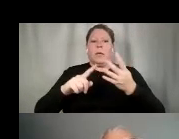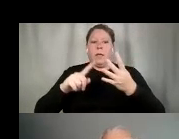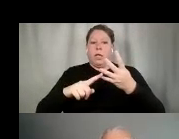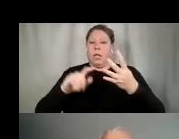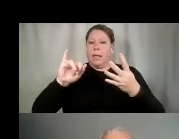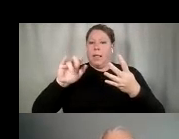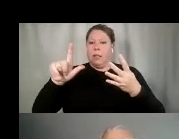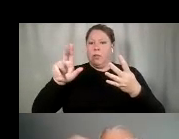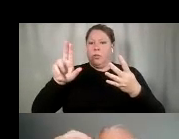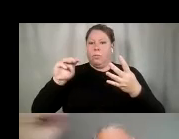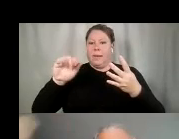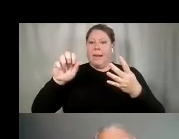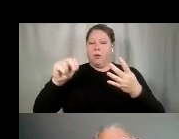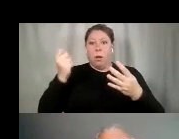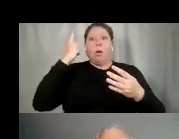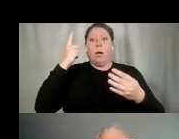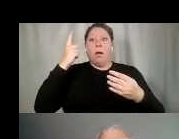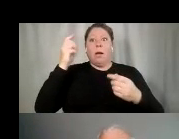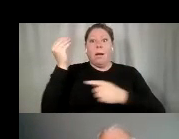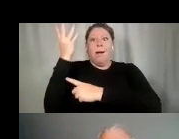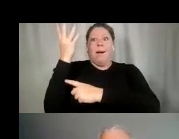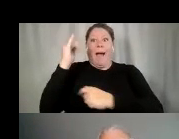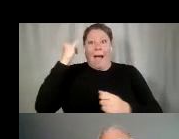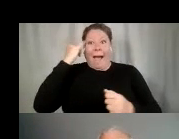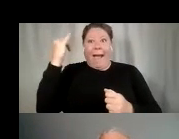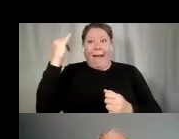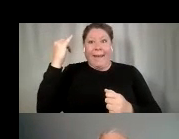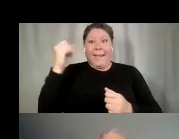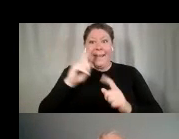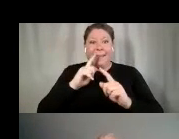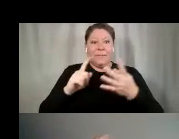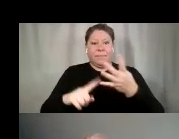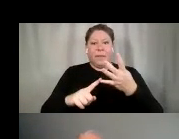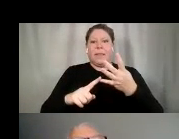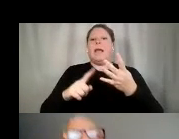then verification, getting it out of our heads, writing it down, and trying it out.